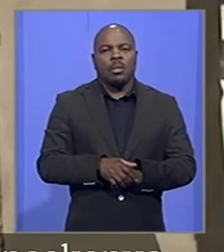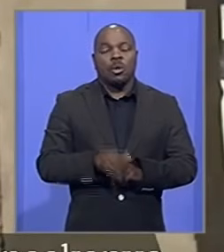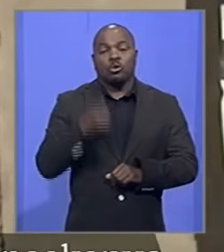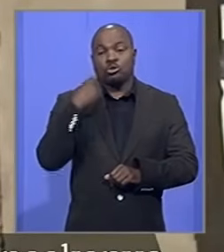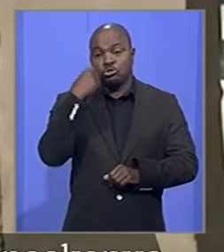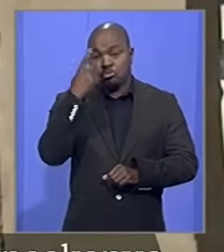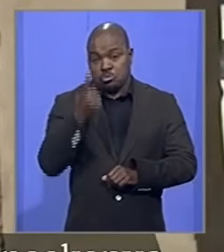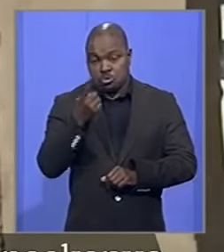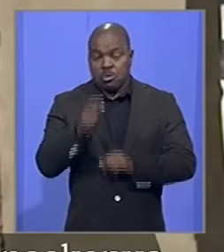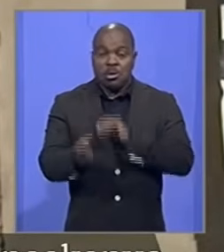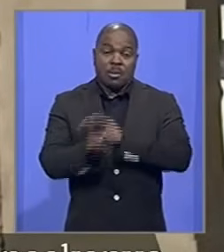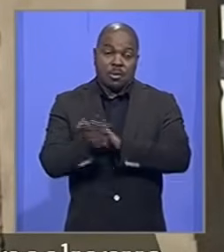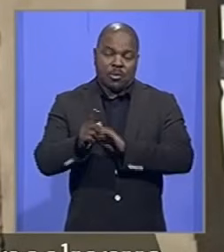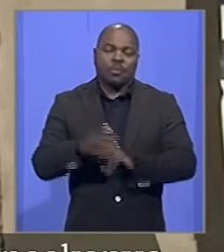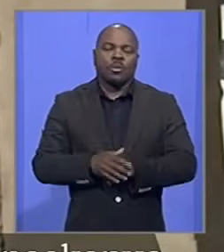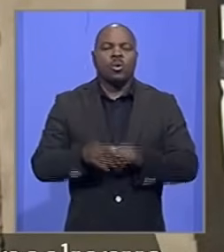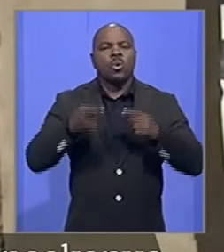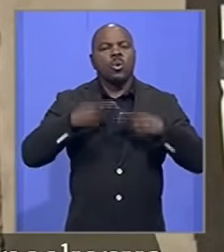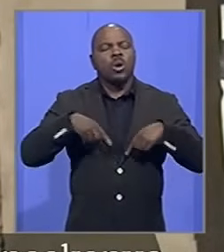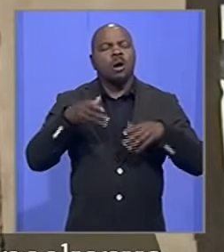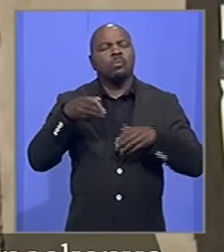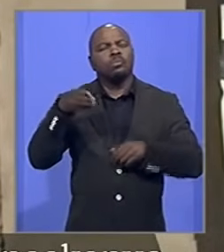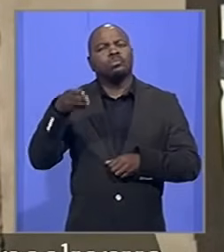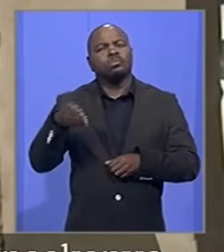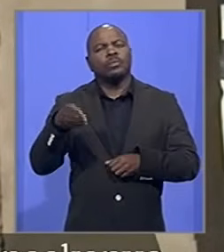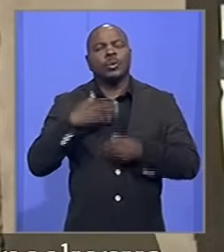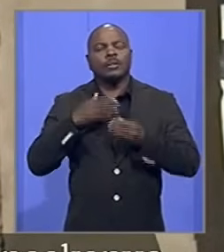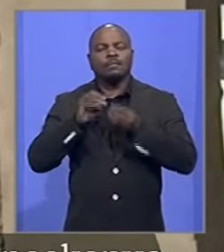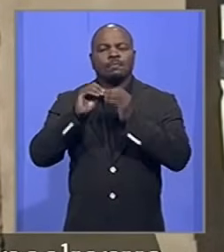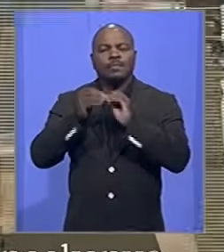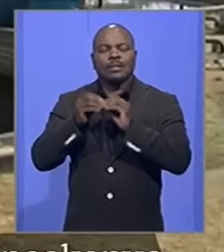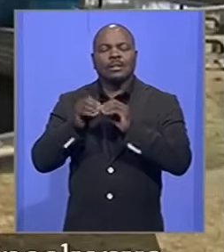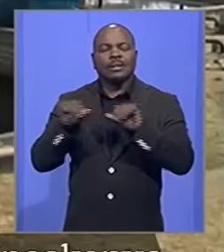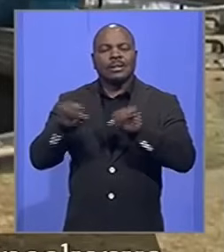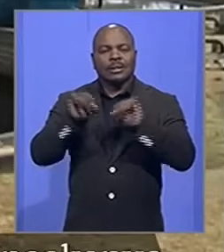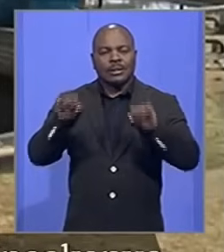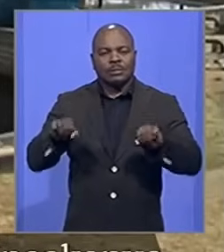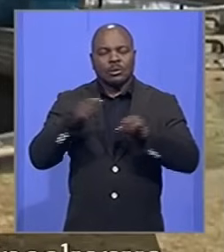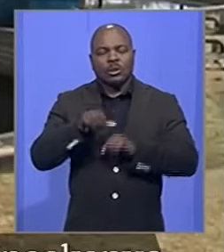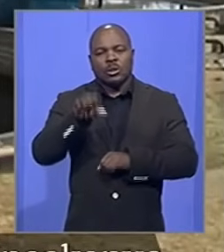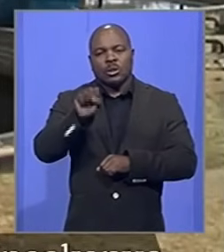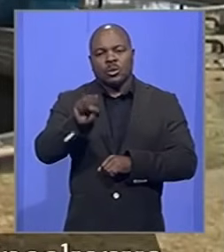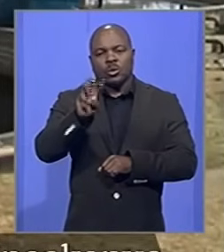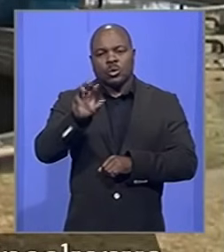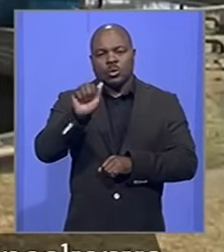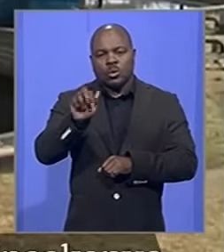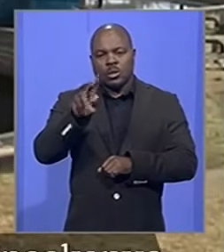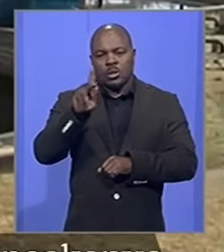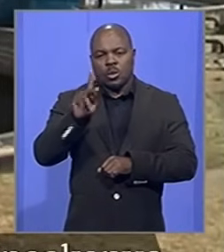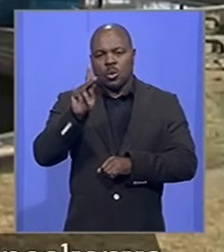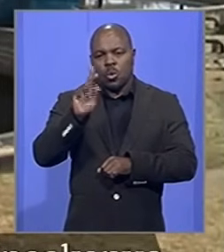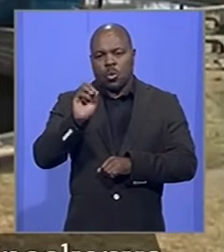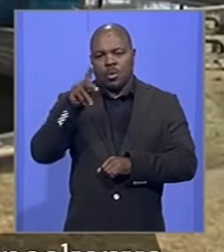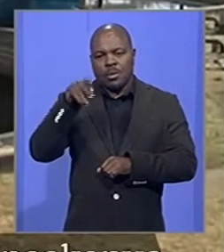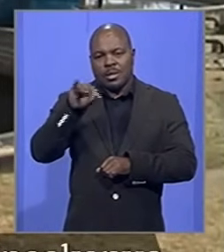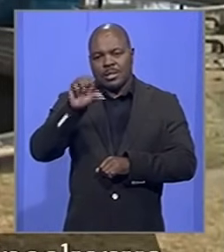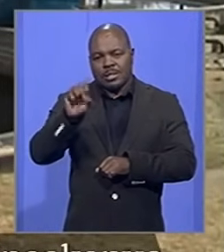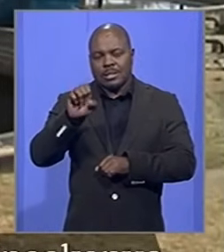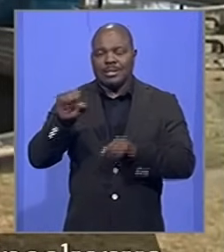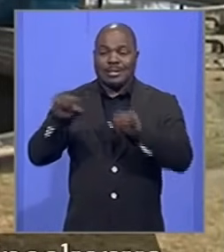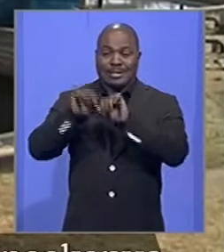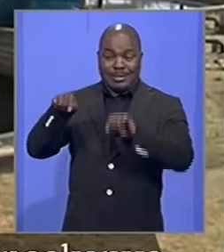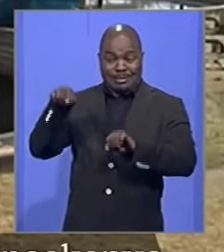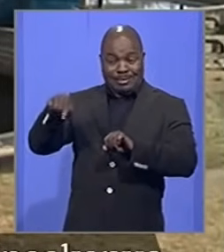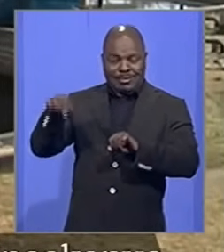Tomorrow, what is happening, we are servicing a system called Swartkoppie system. So we have 4 booster stations.